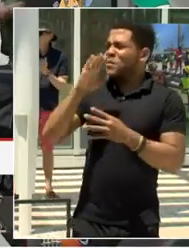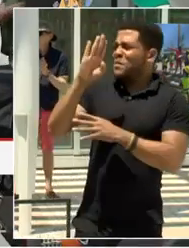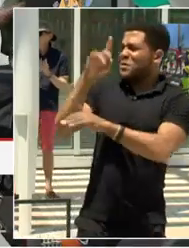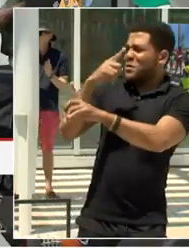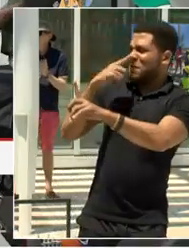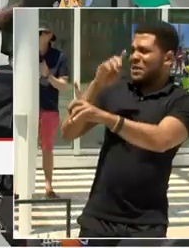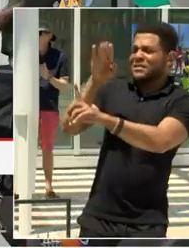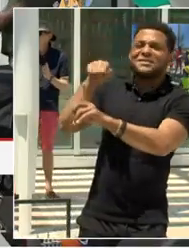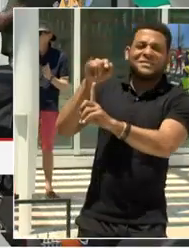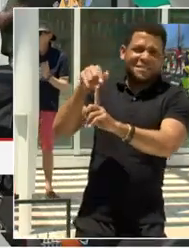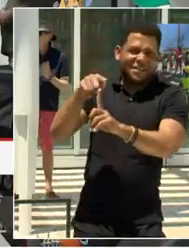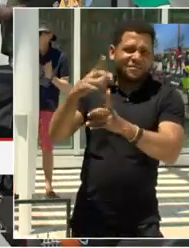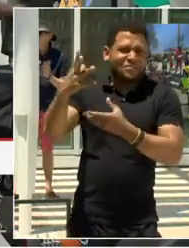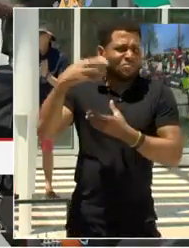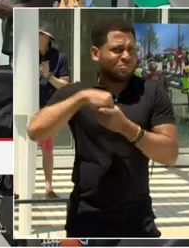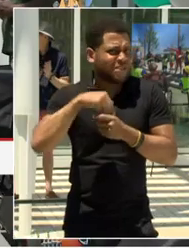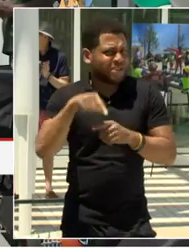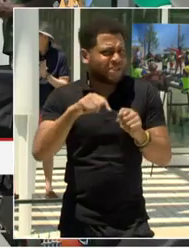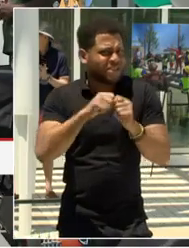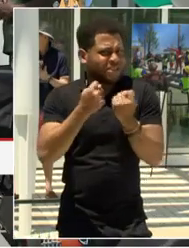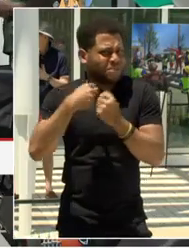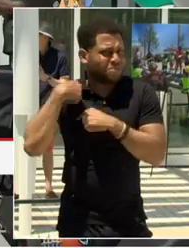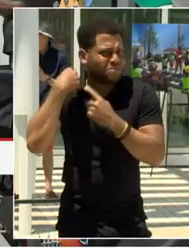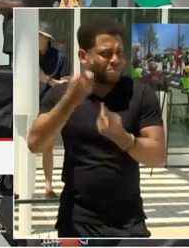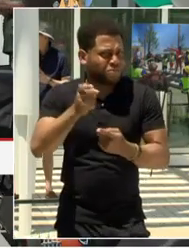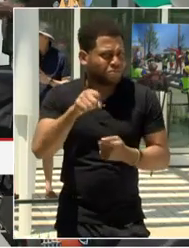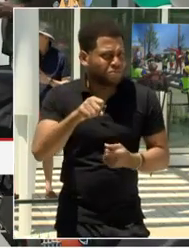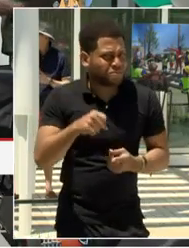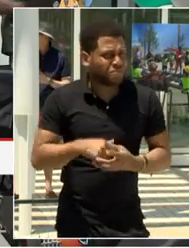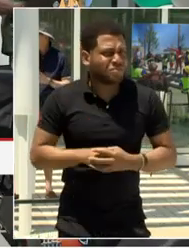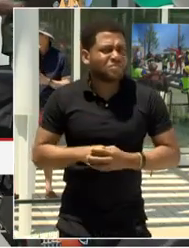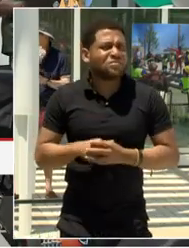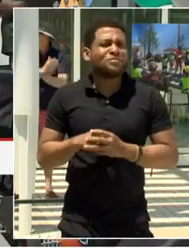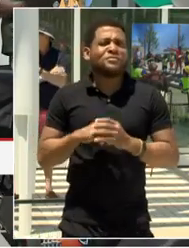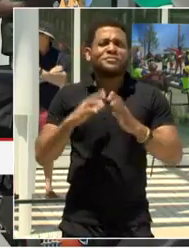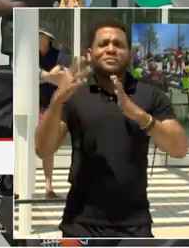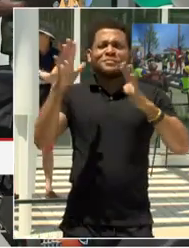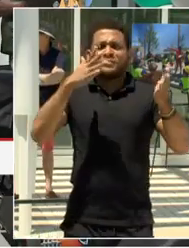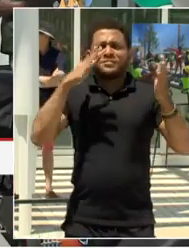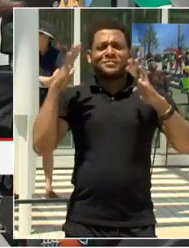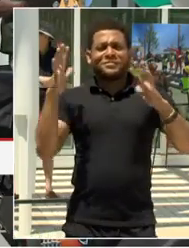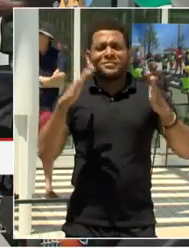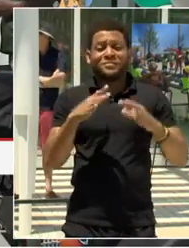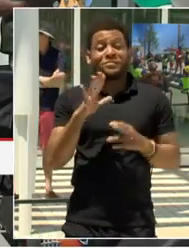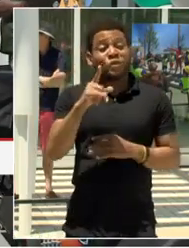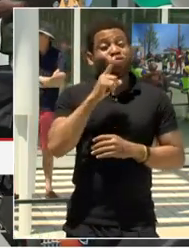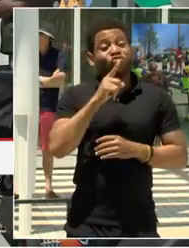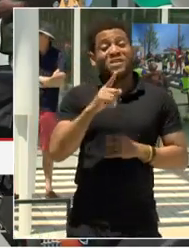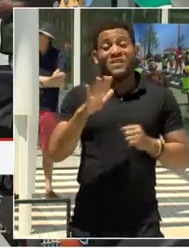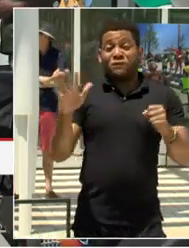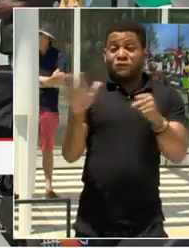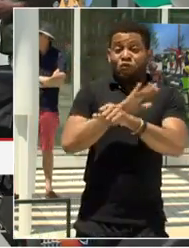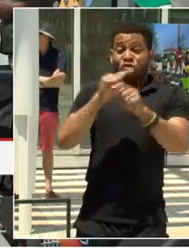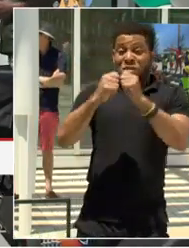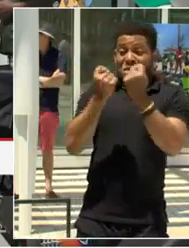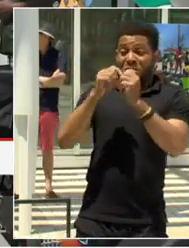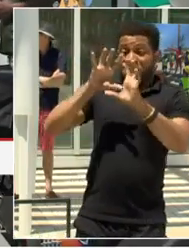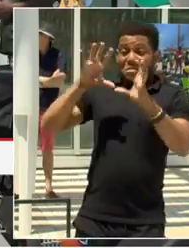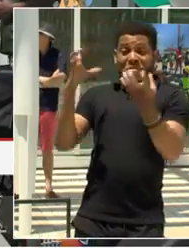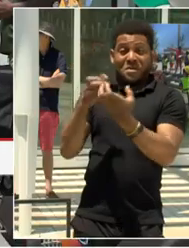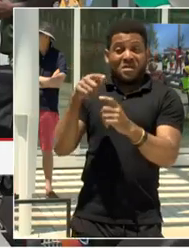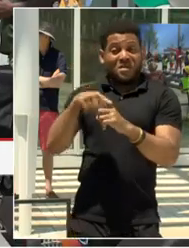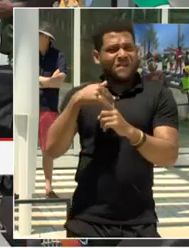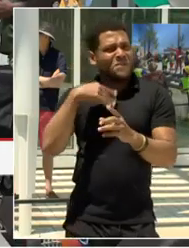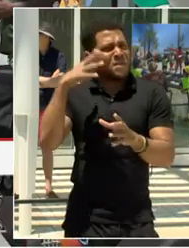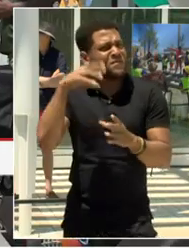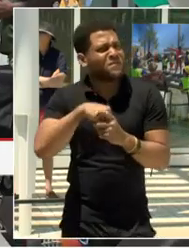one. We're appreciative of that. And it took an excellent team to build this. If you are a part of the Gilbane construction team, can you